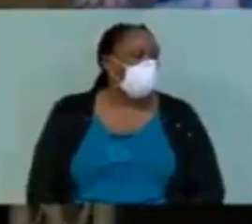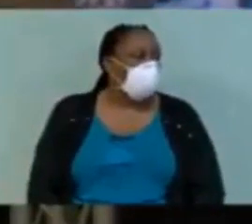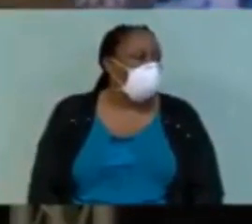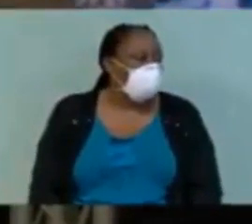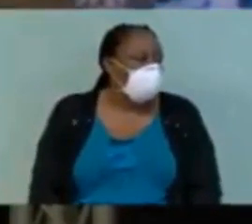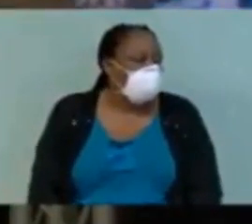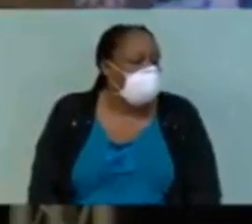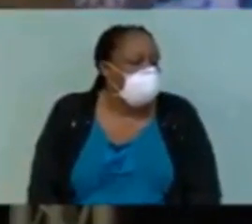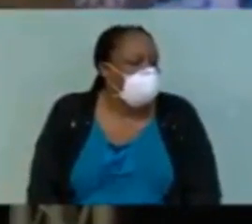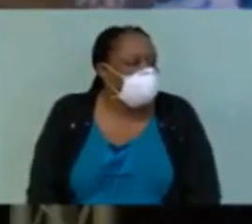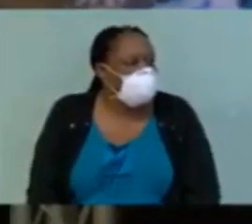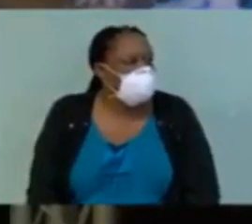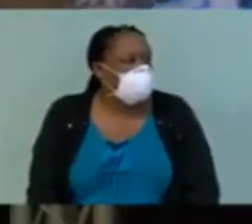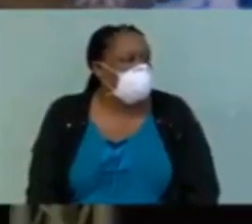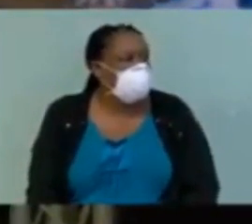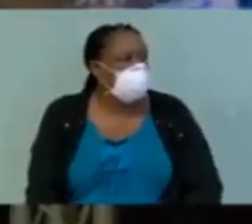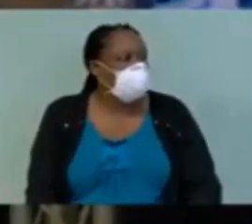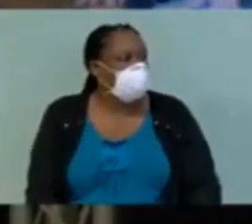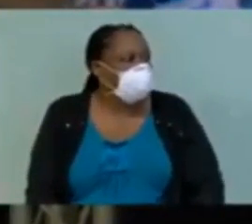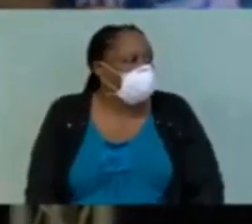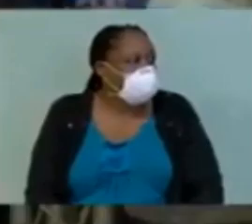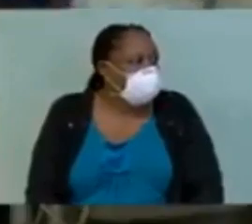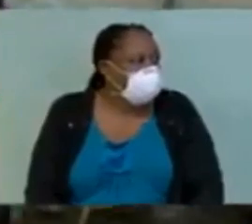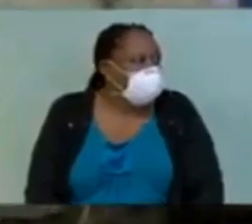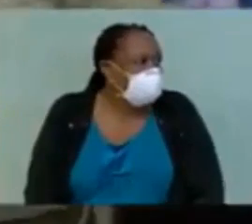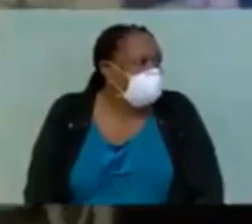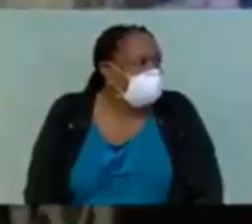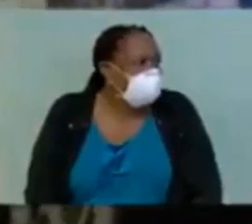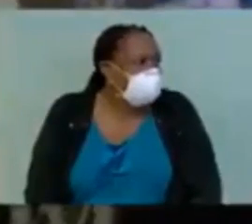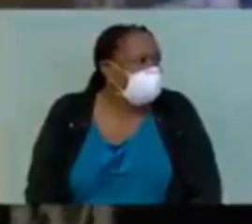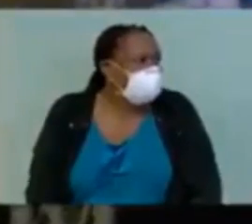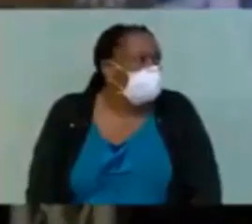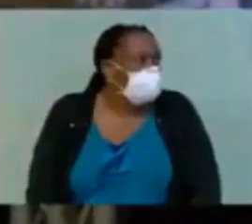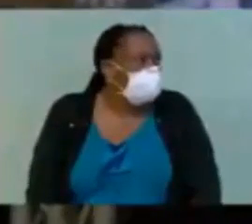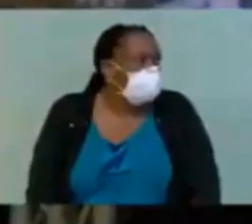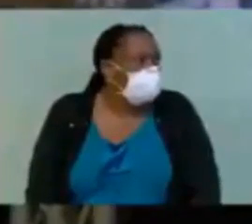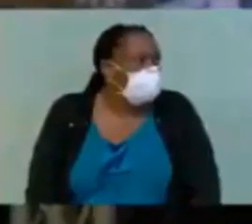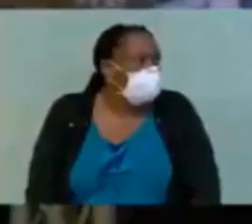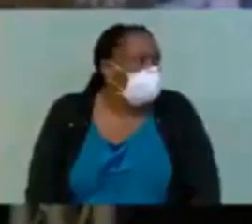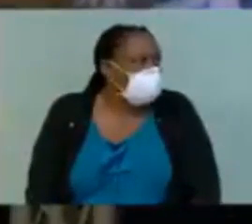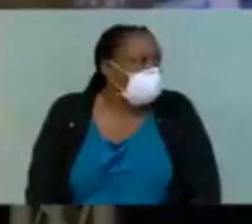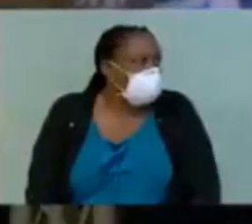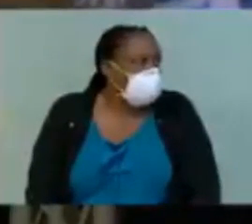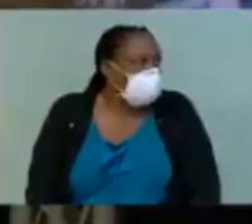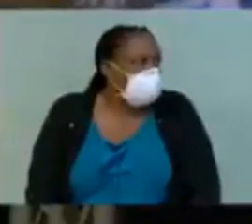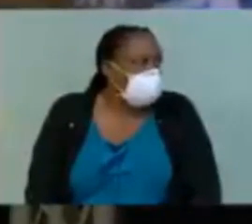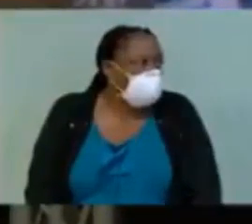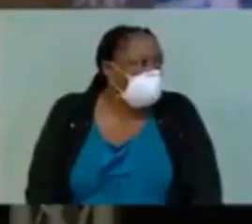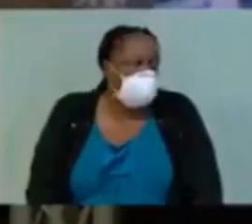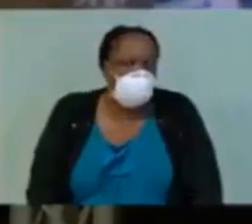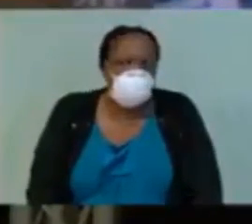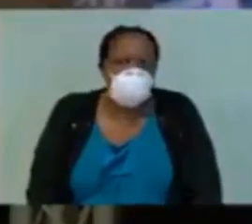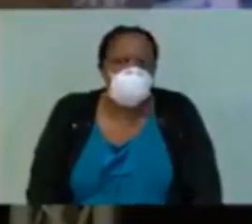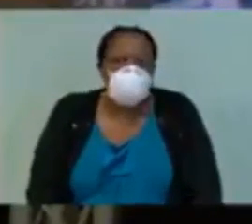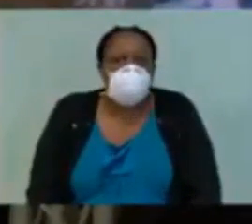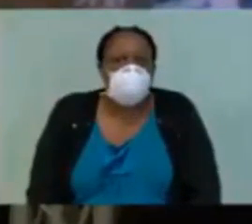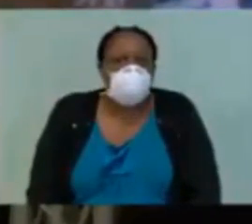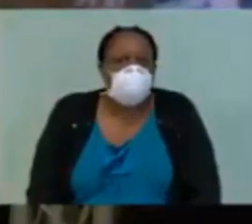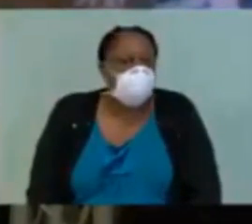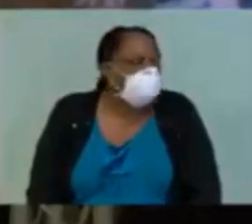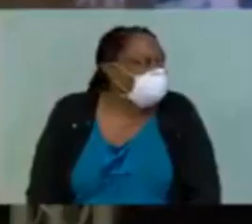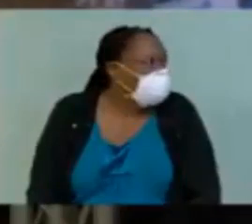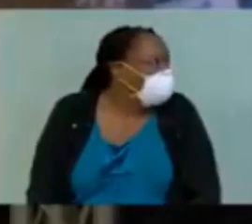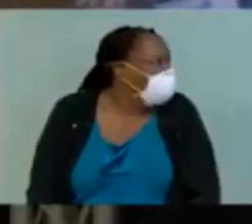ensuring that you comply with the regulations. With that said, I want to thank you very much for listening, and we will now engage